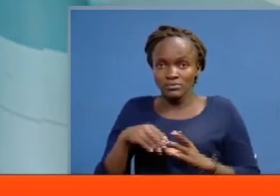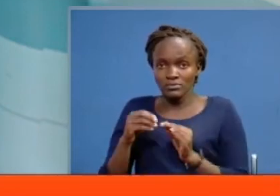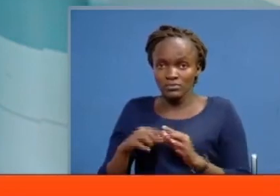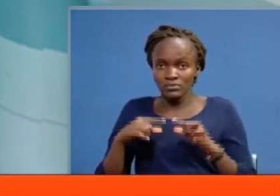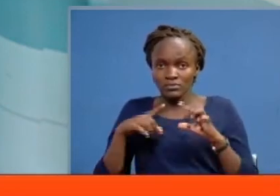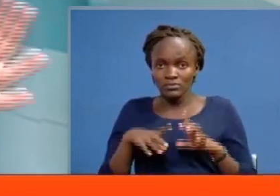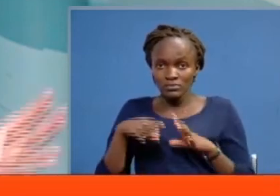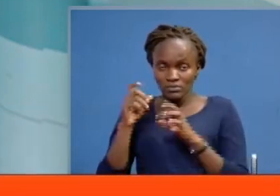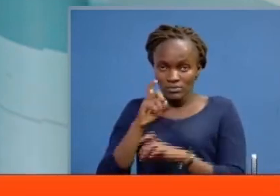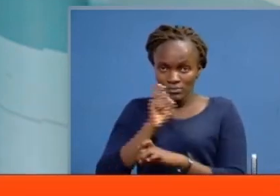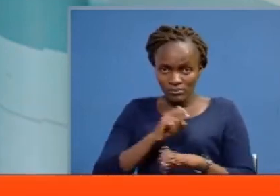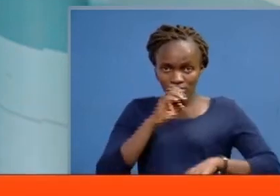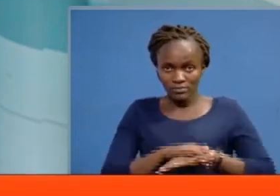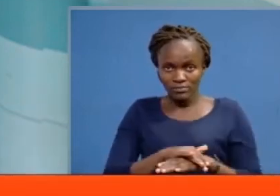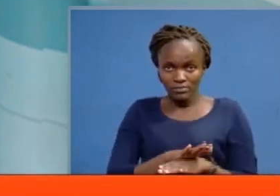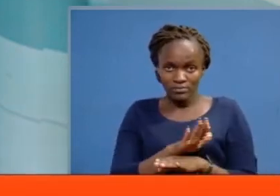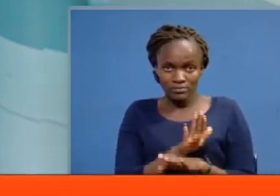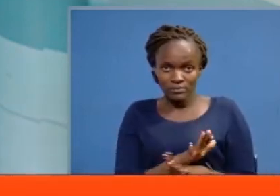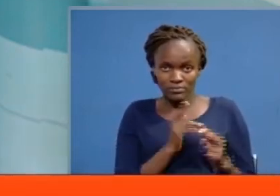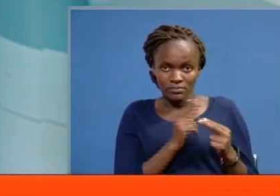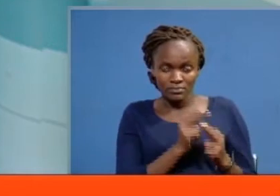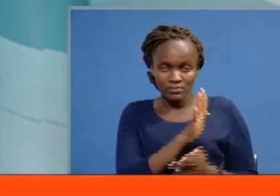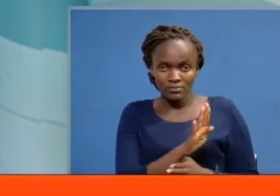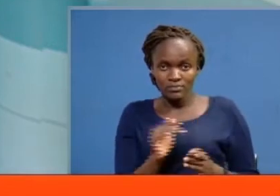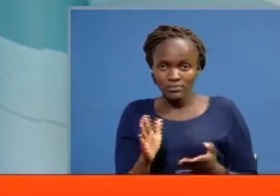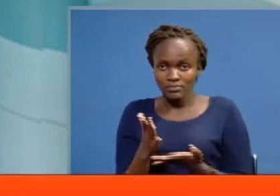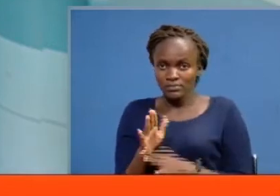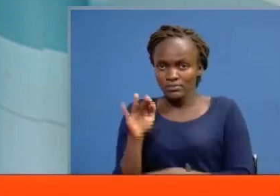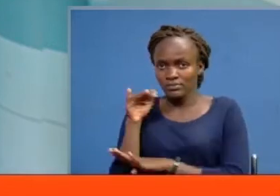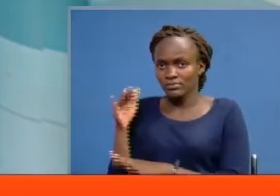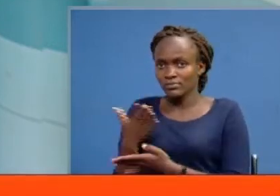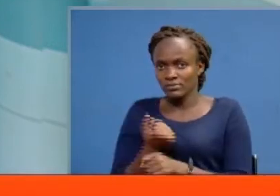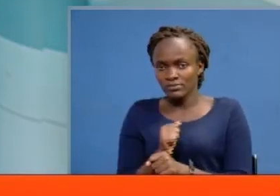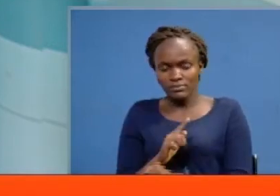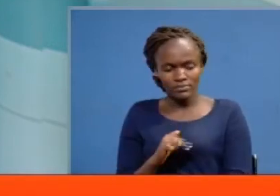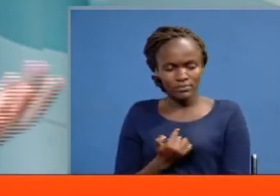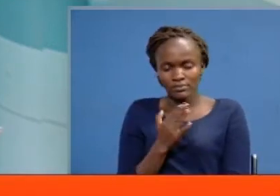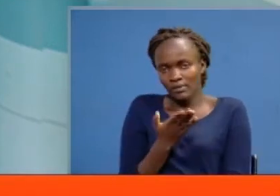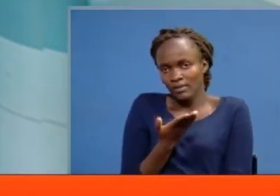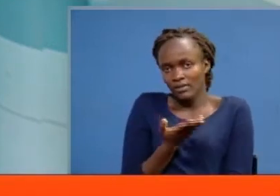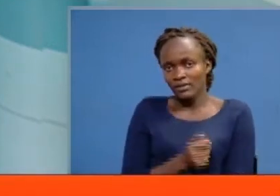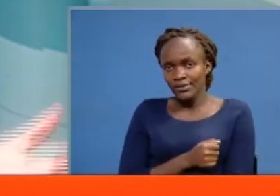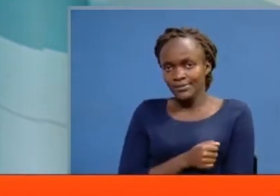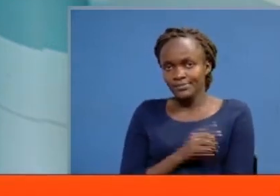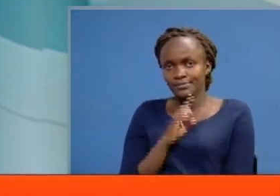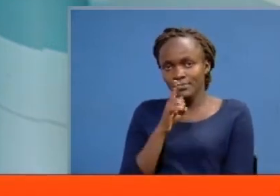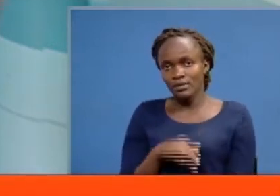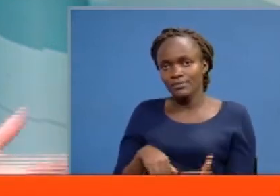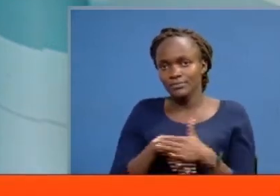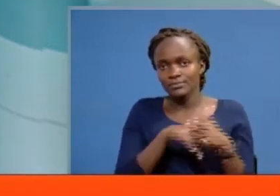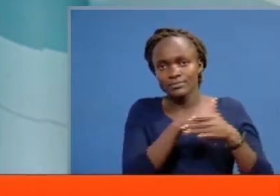to build a brand around that. You might be asking, so how do I start by building my brand? For example, you've talked about